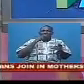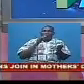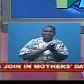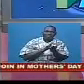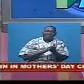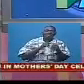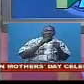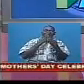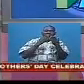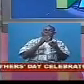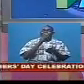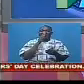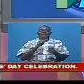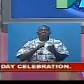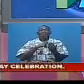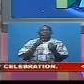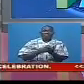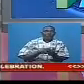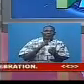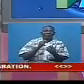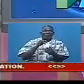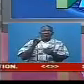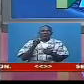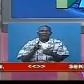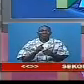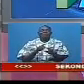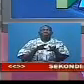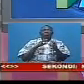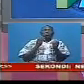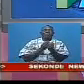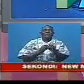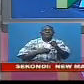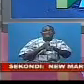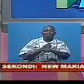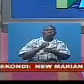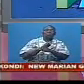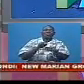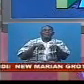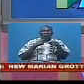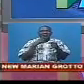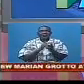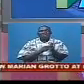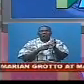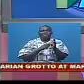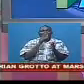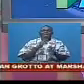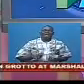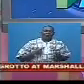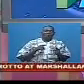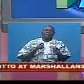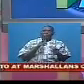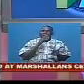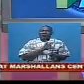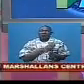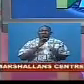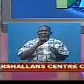honor their mothers. The event, which is the brainchild of IZ Multimedia Group, was to instill motherly love into the children and